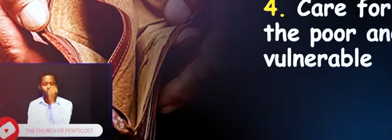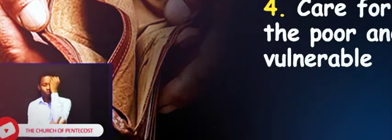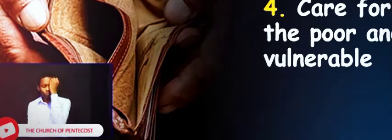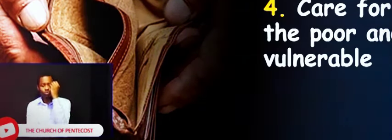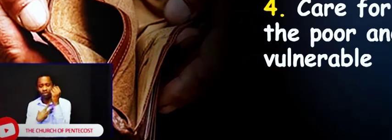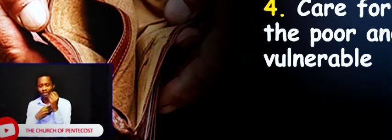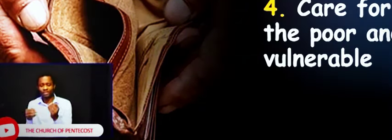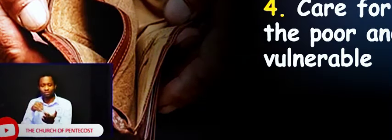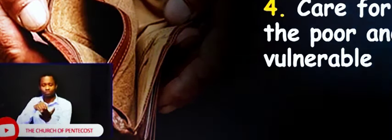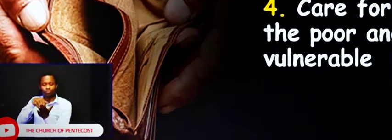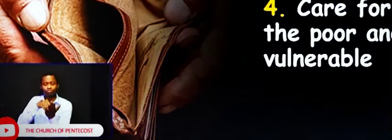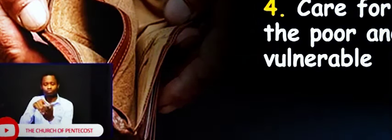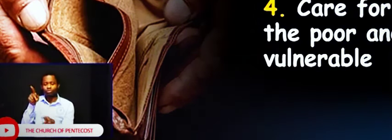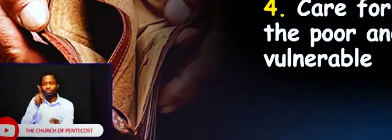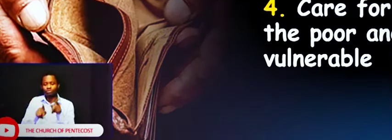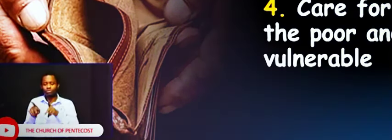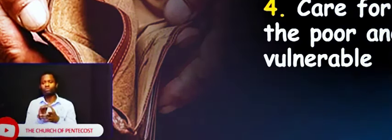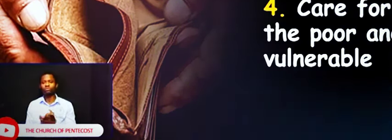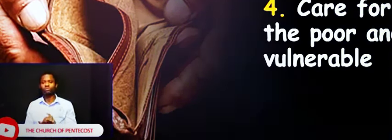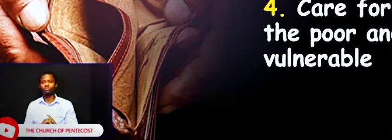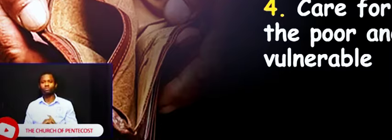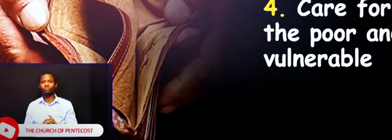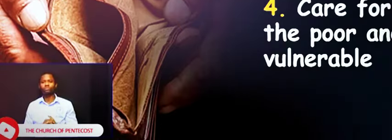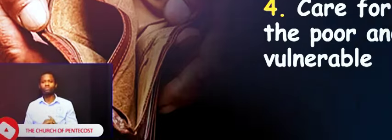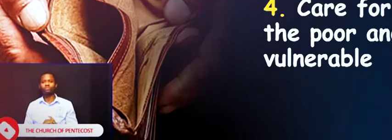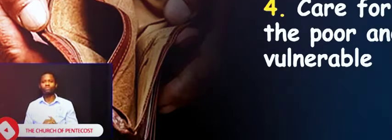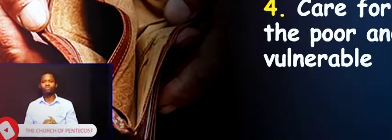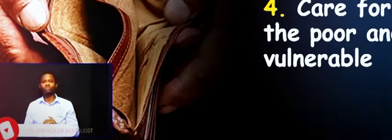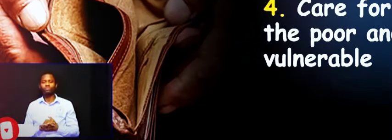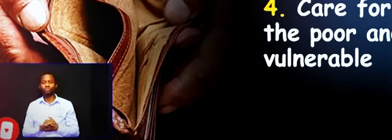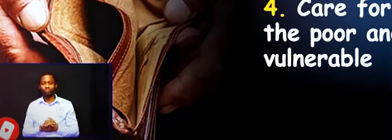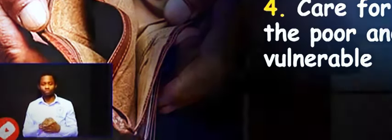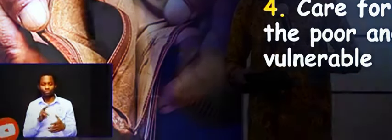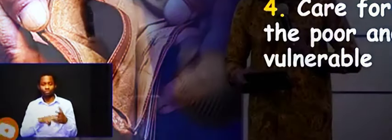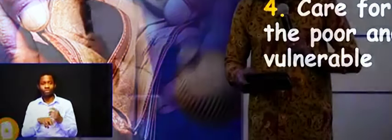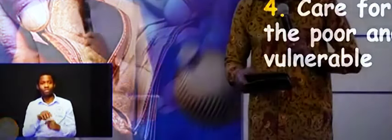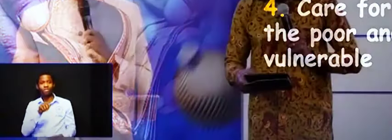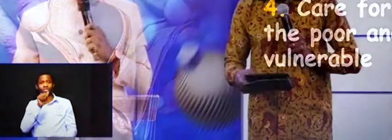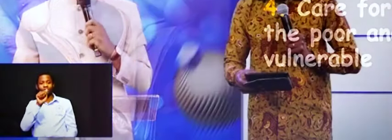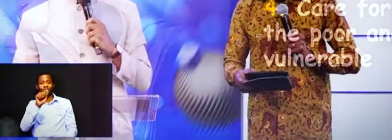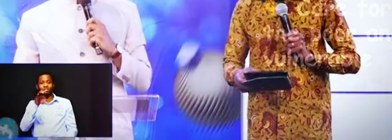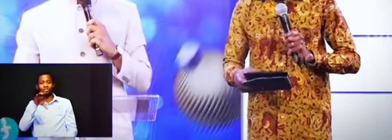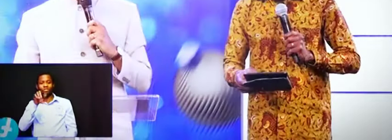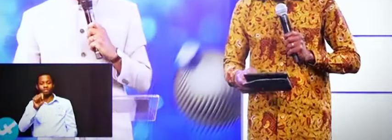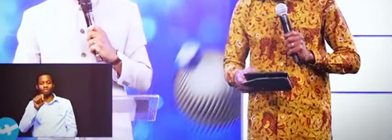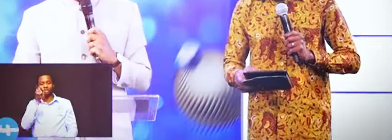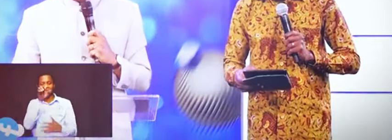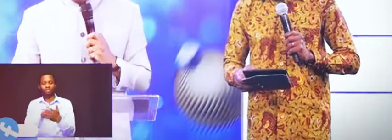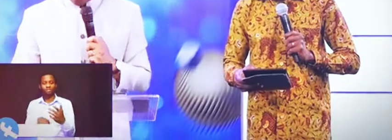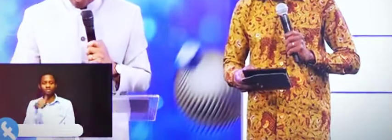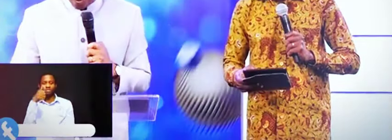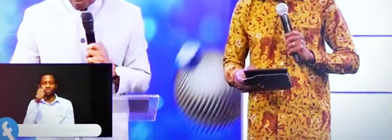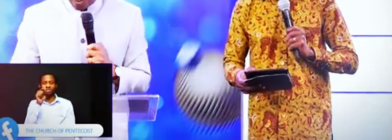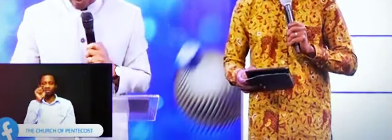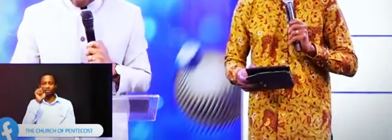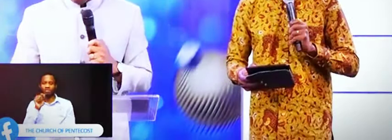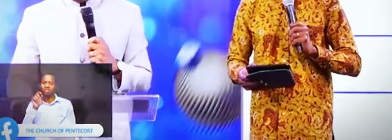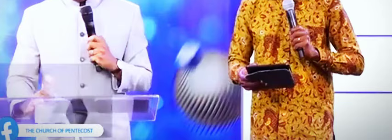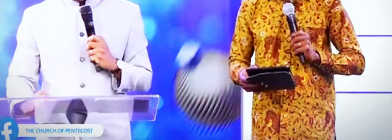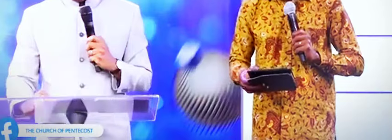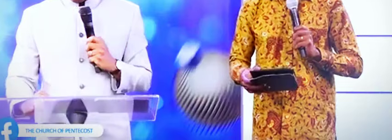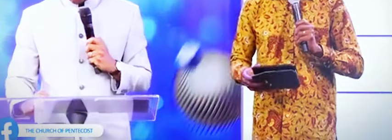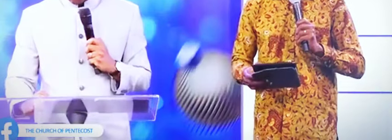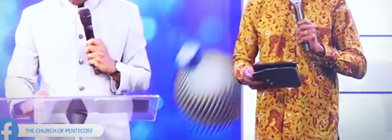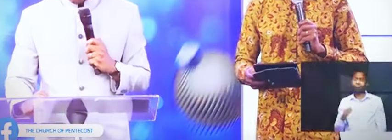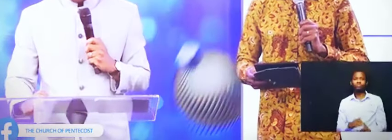and vulnerable. Share a year for any more bro for. As chapter 10, still in Cornelius' house, verse 4.